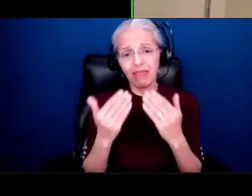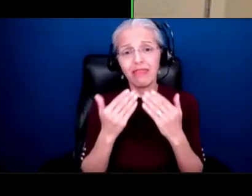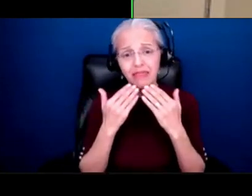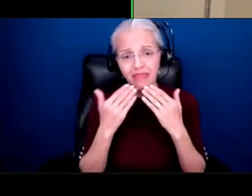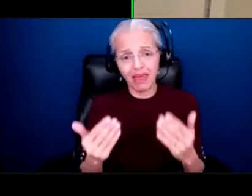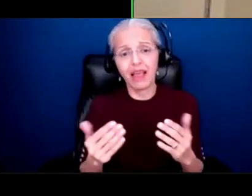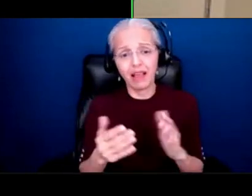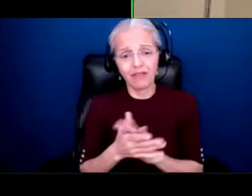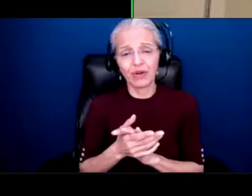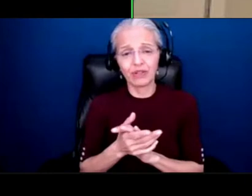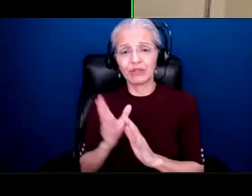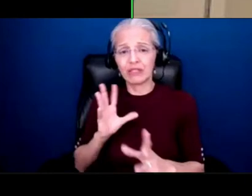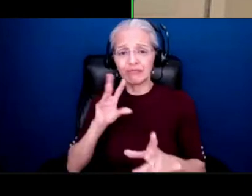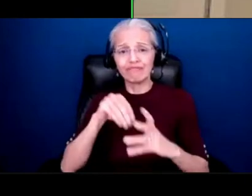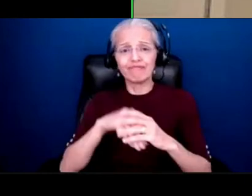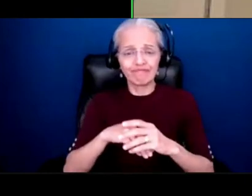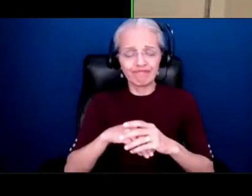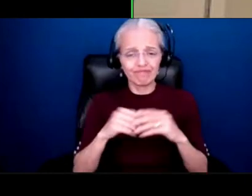be speaking with you all today.